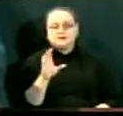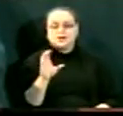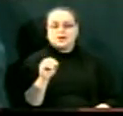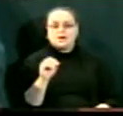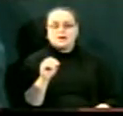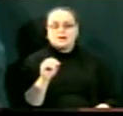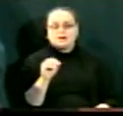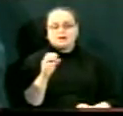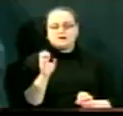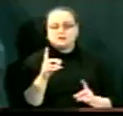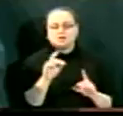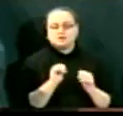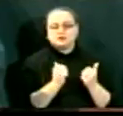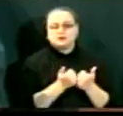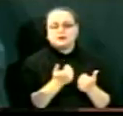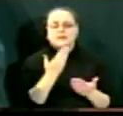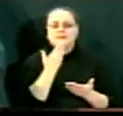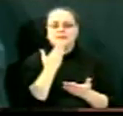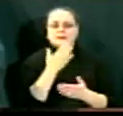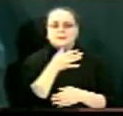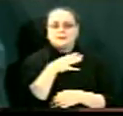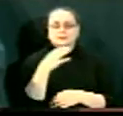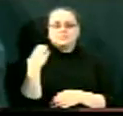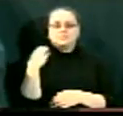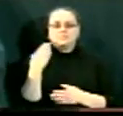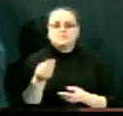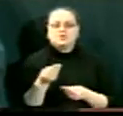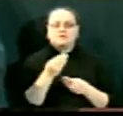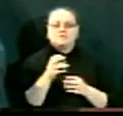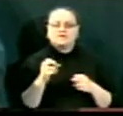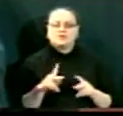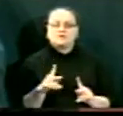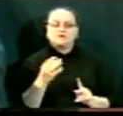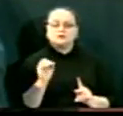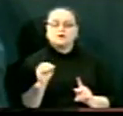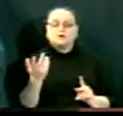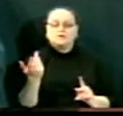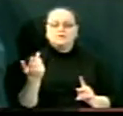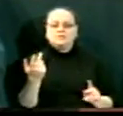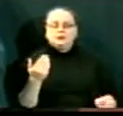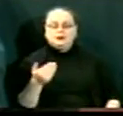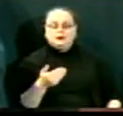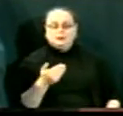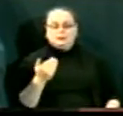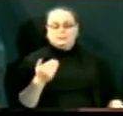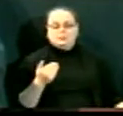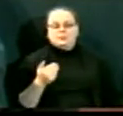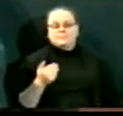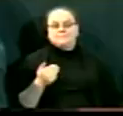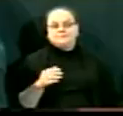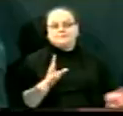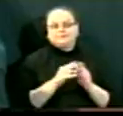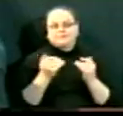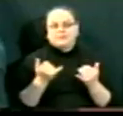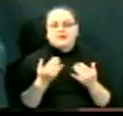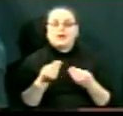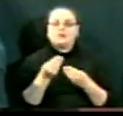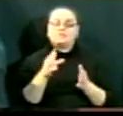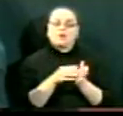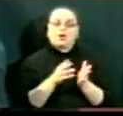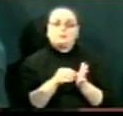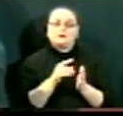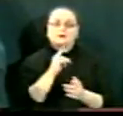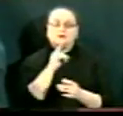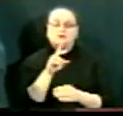Thank you, Madam Chair, for giving me this opportunity. So before the meeting today, I gave you a copy of a very